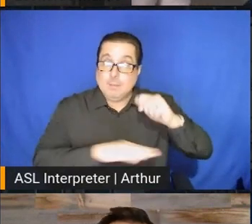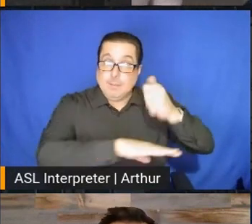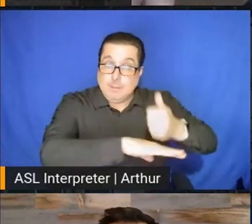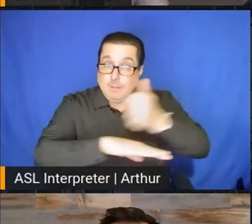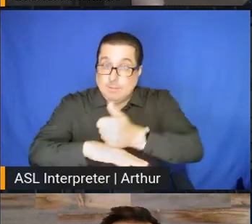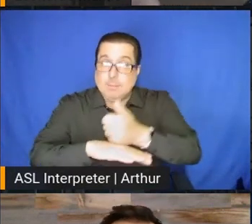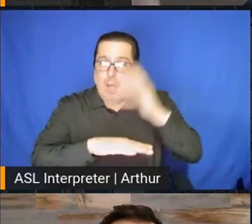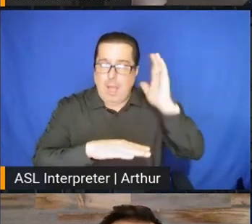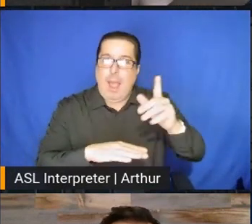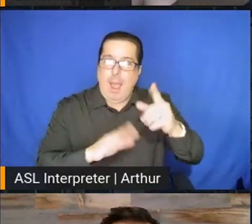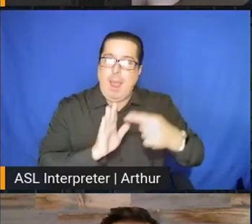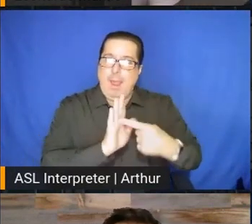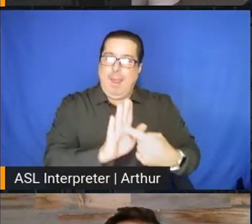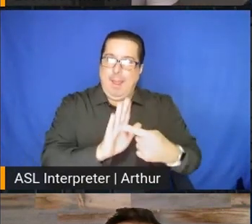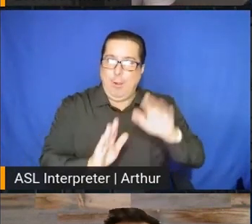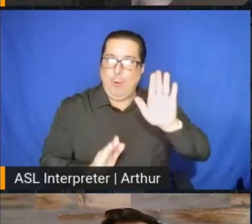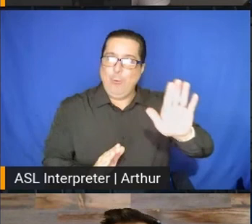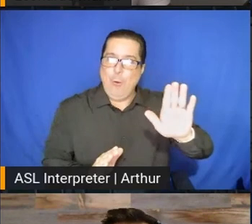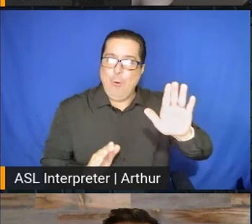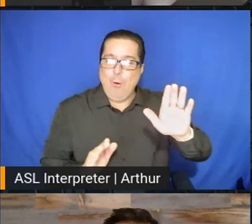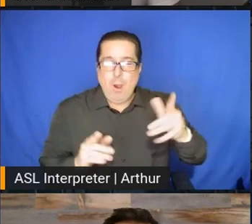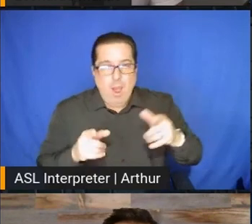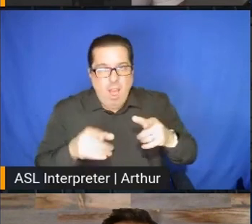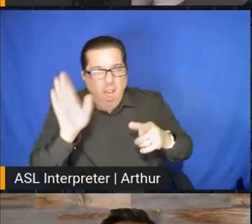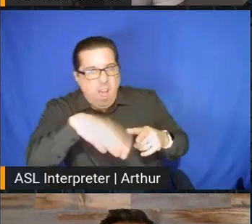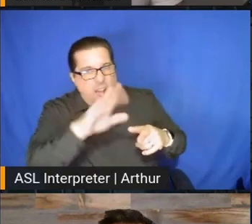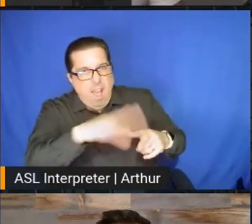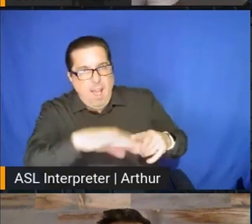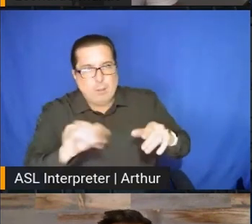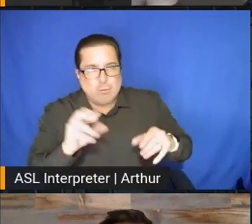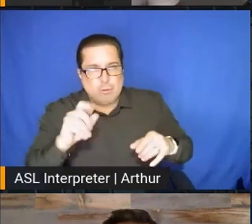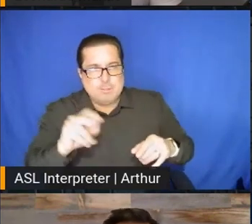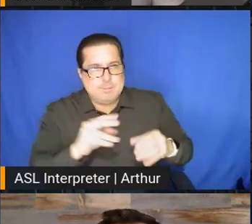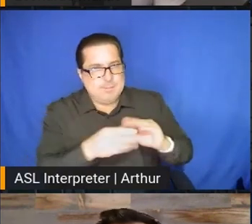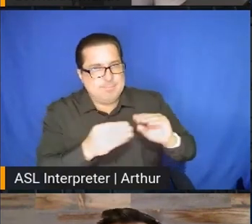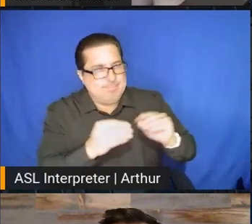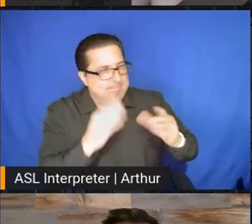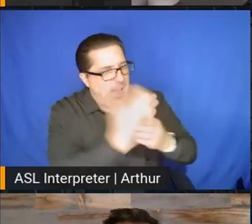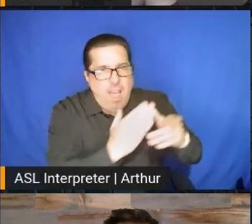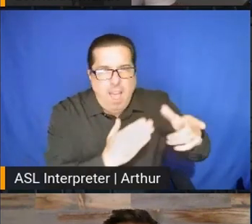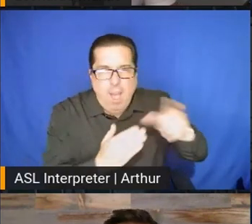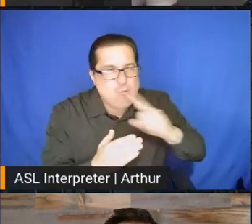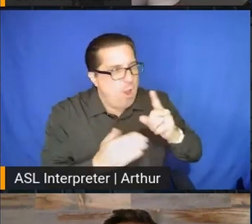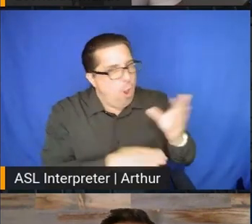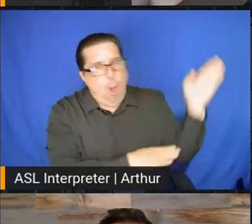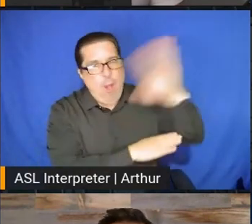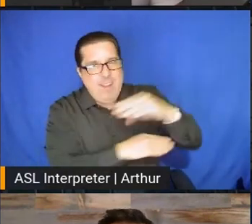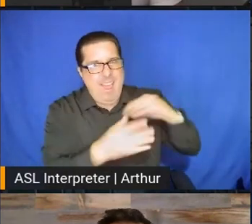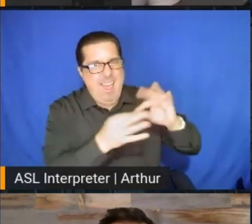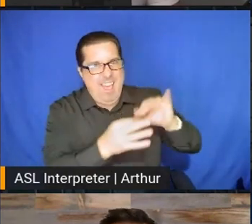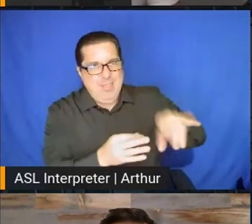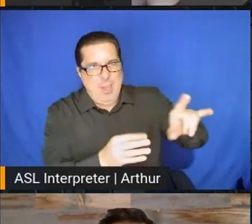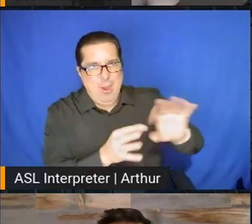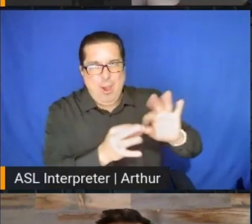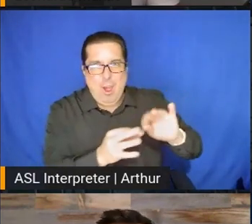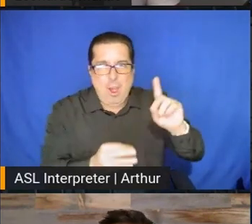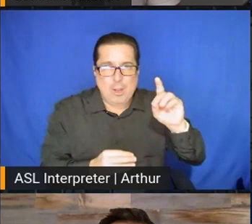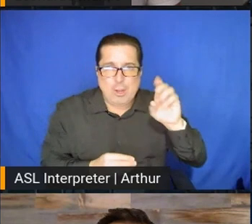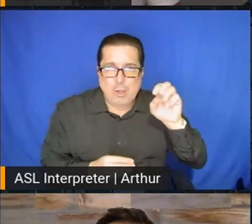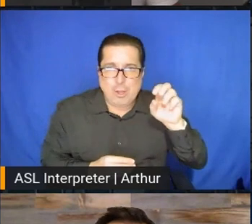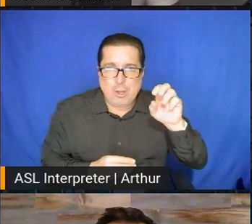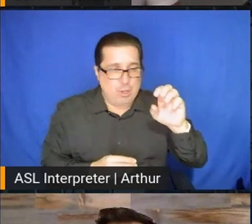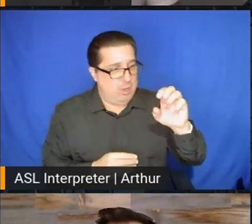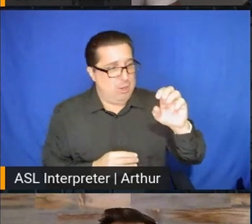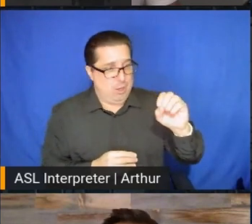declare your. I mean, we've been talking about this all day on this show. Like the very first thing we started with was Docker shim being removed for a